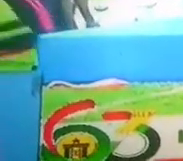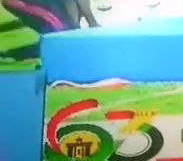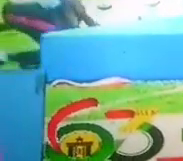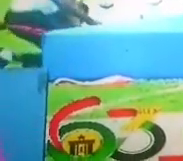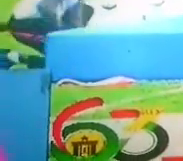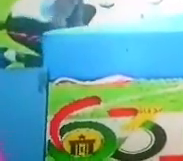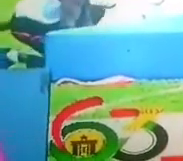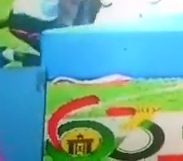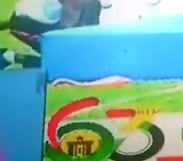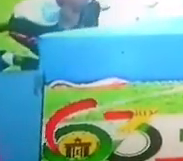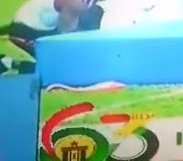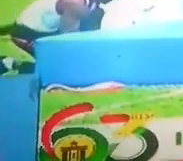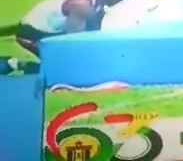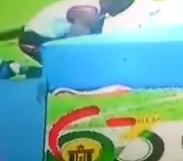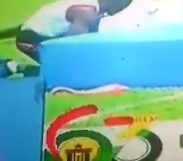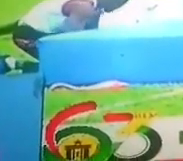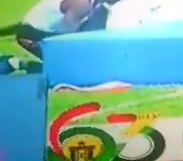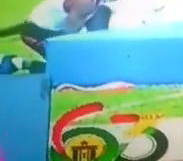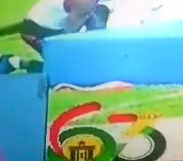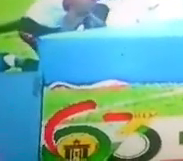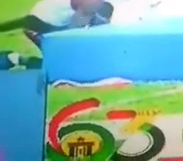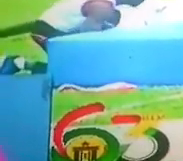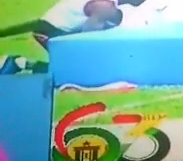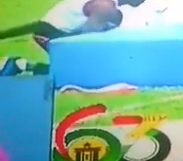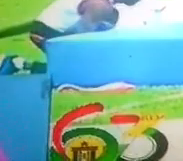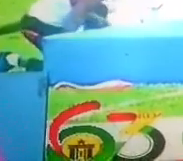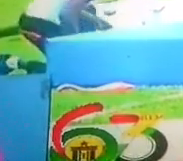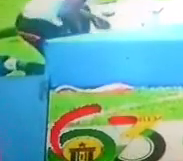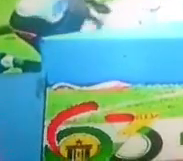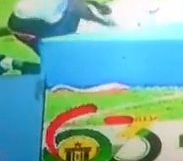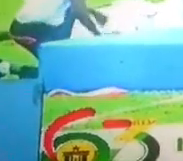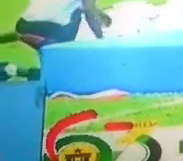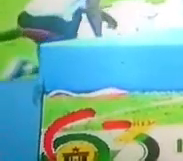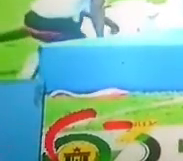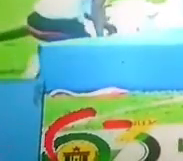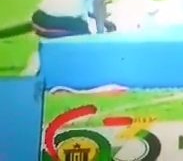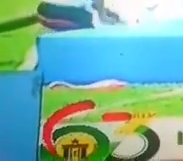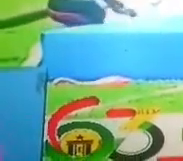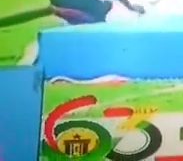drink. But we'll try to give you as much as we can.